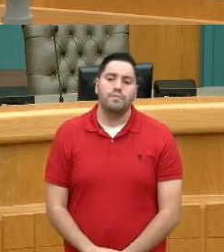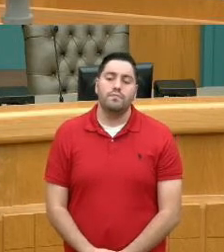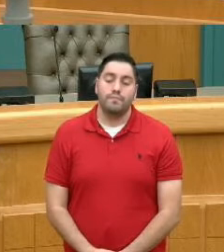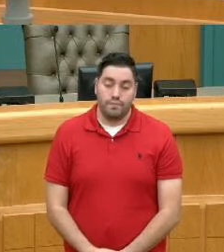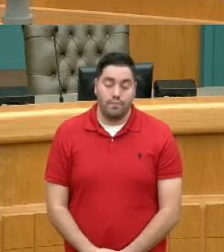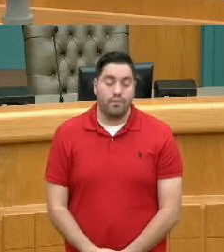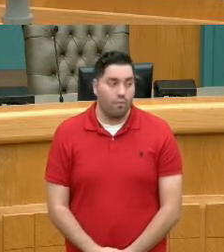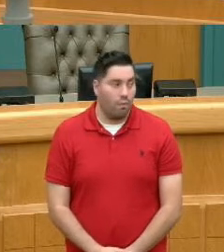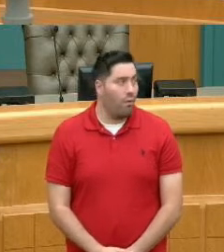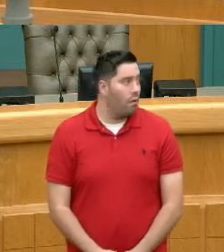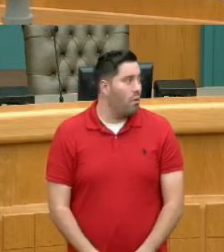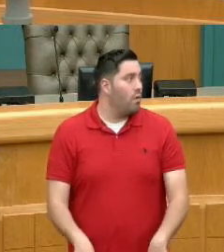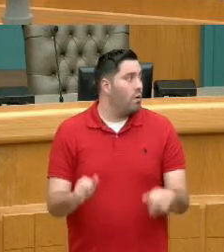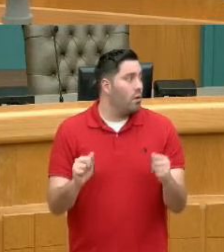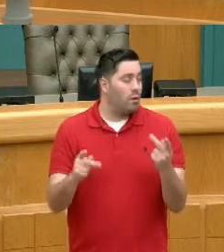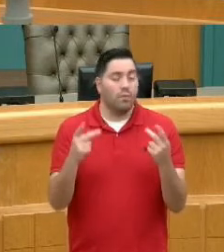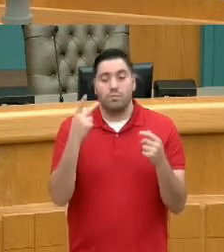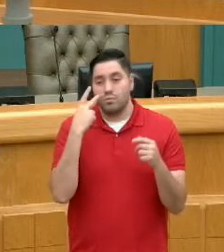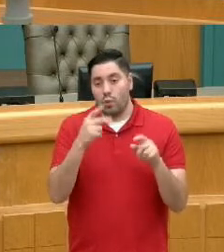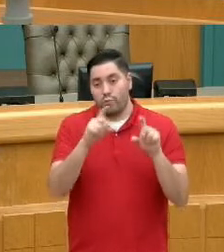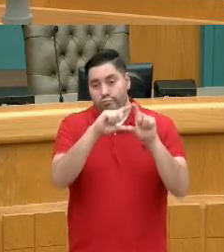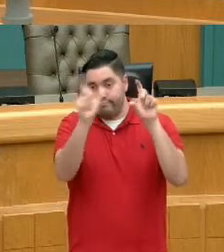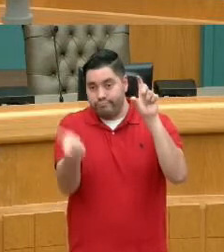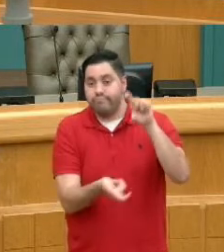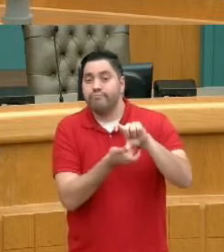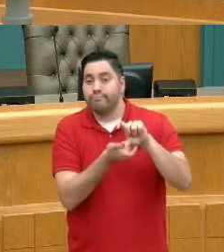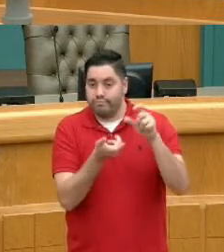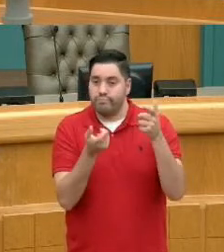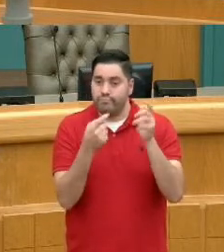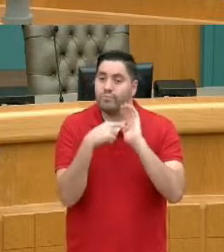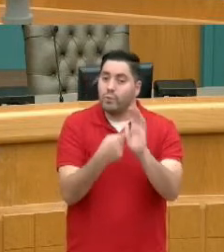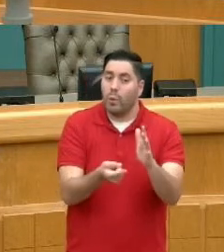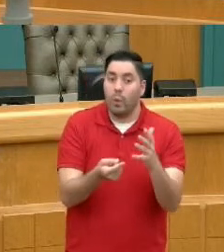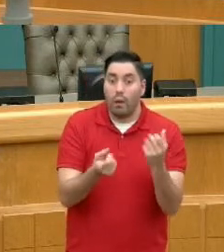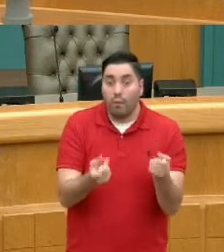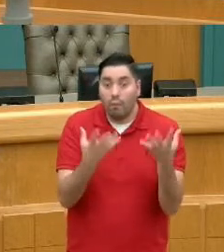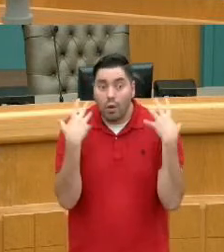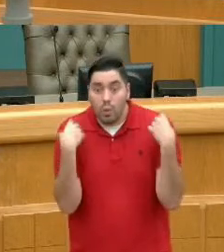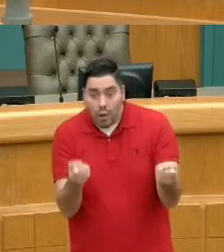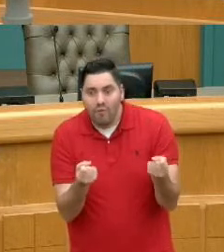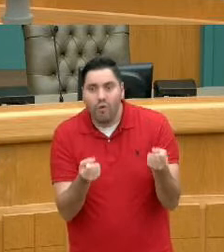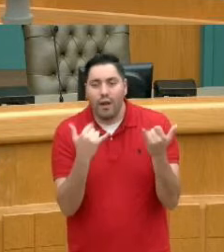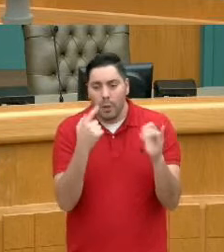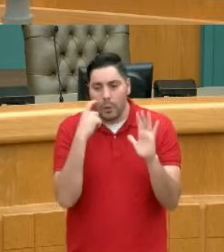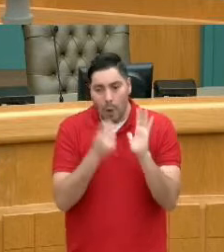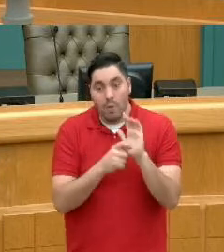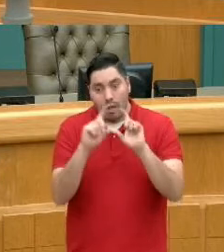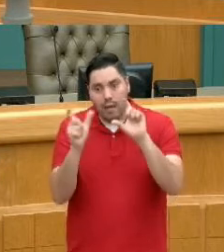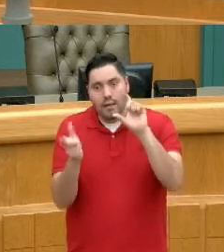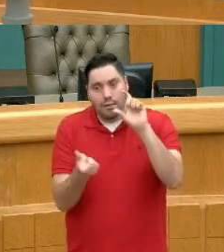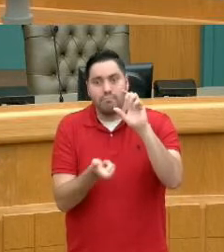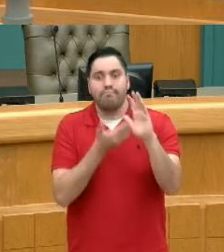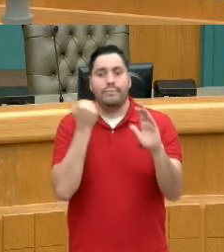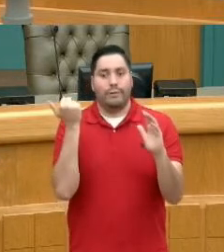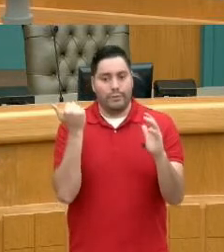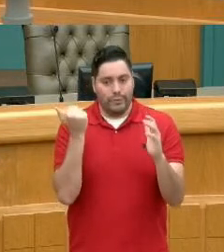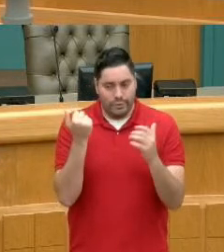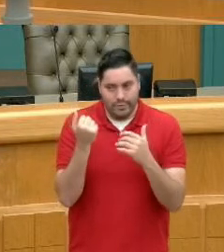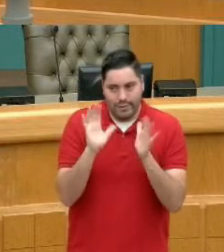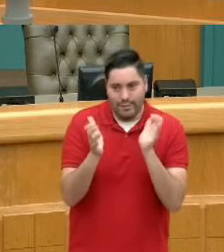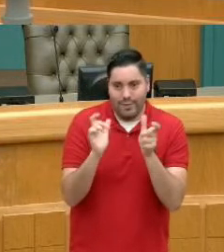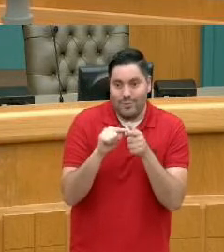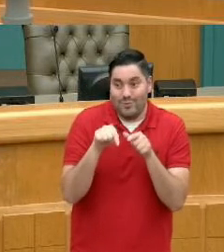Okay, we're going to show you this donut chart here. This shows recovery rates. It's getting better since earlier this